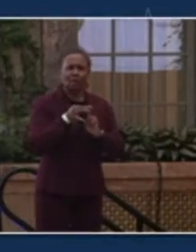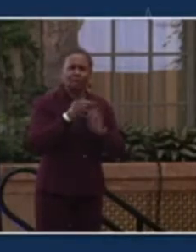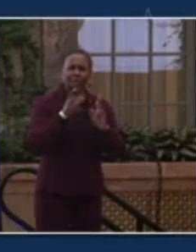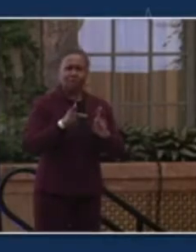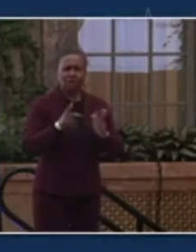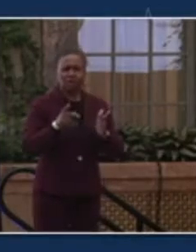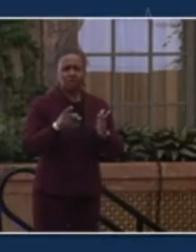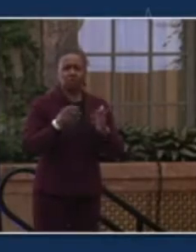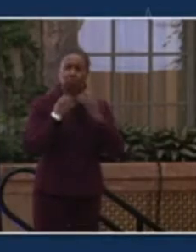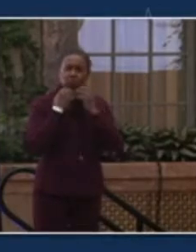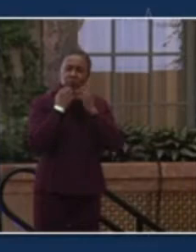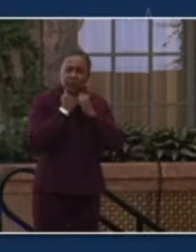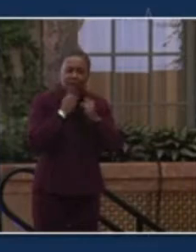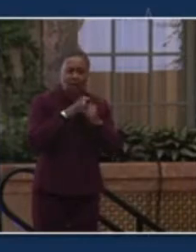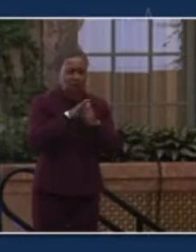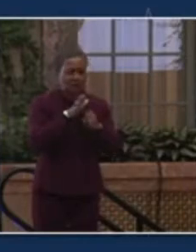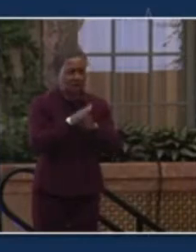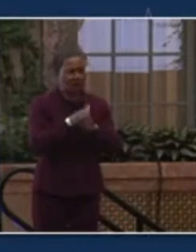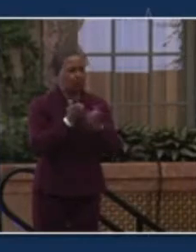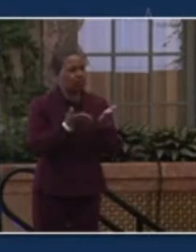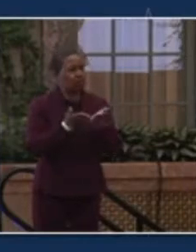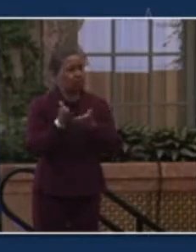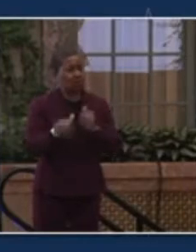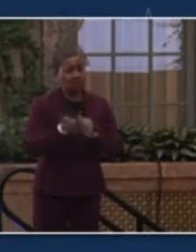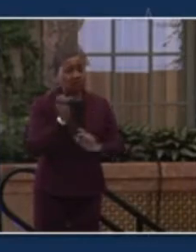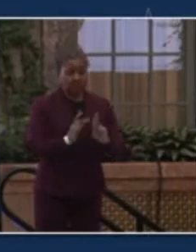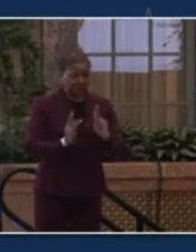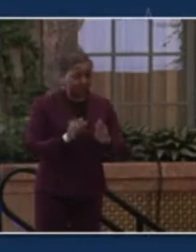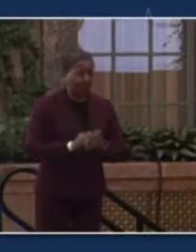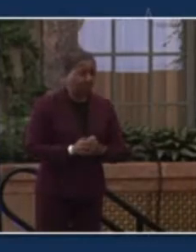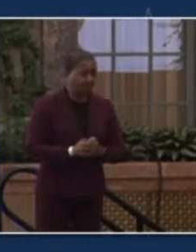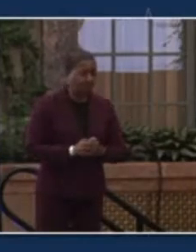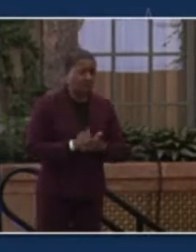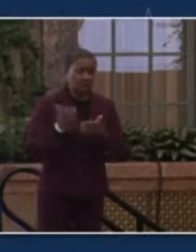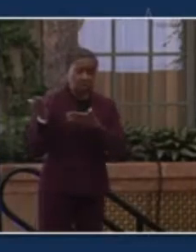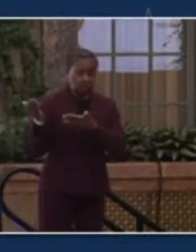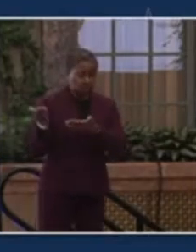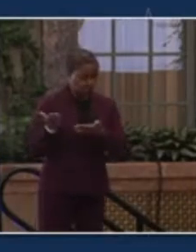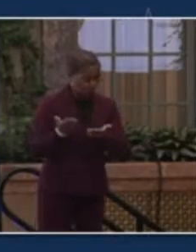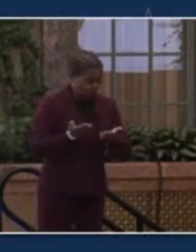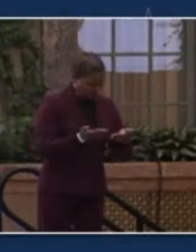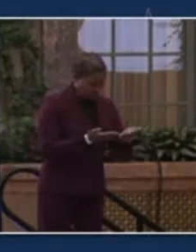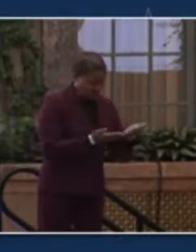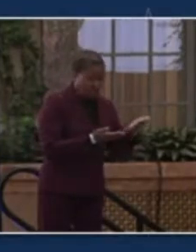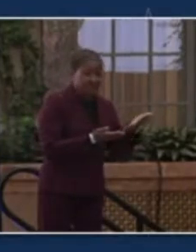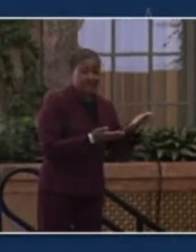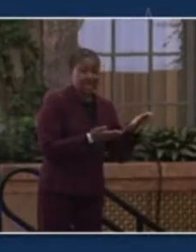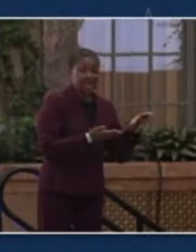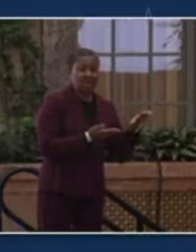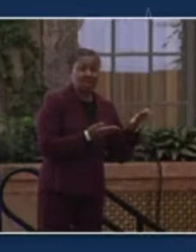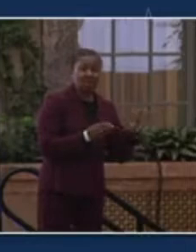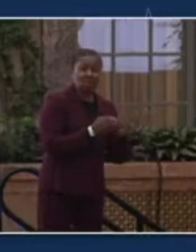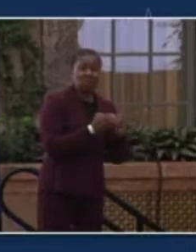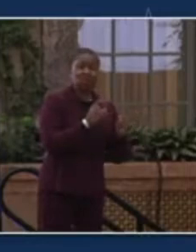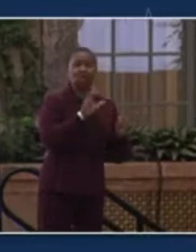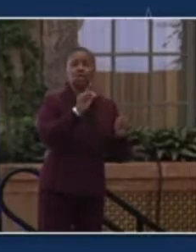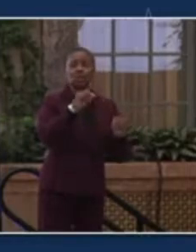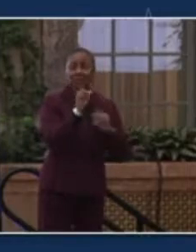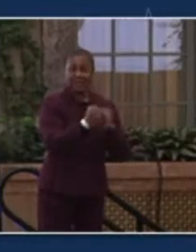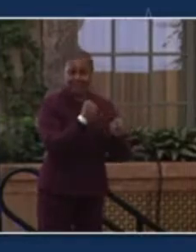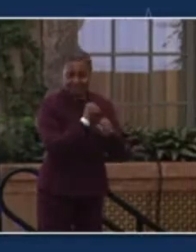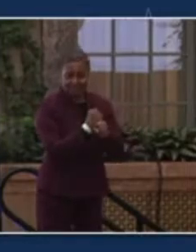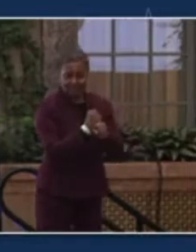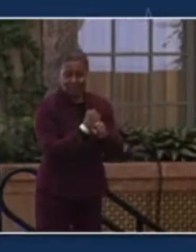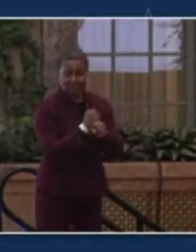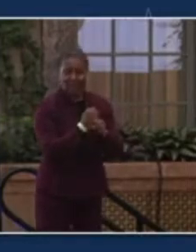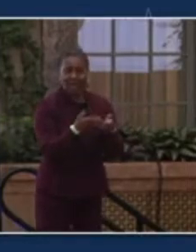to care enough to serve others, to bring reform for over two decades